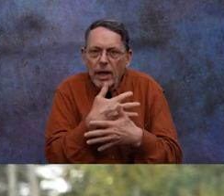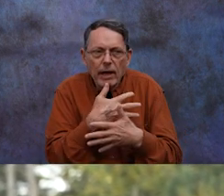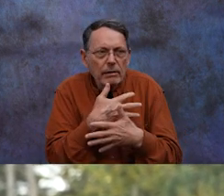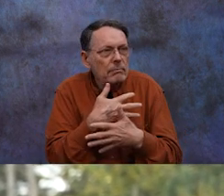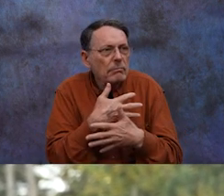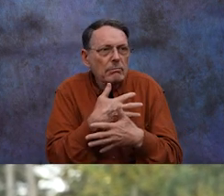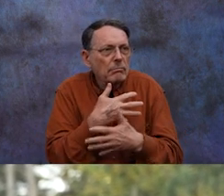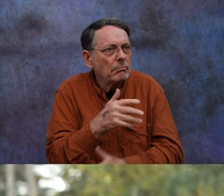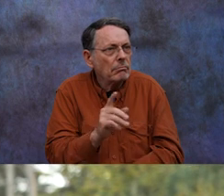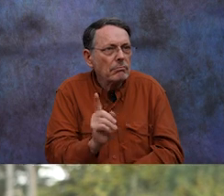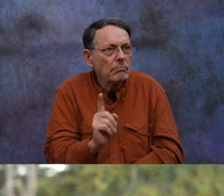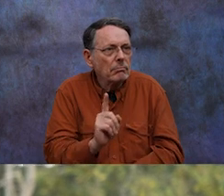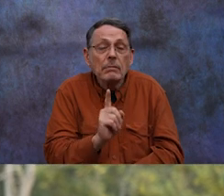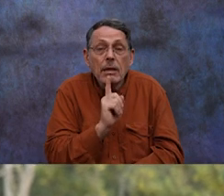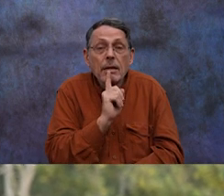Fear not.